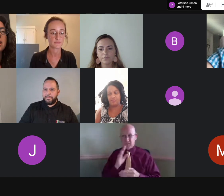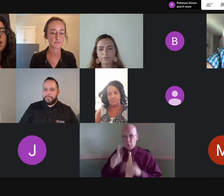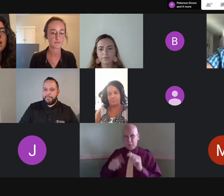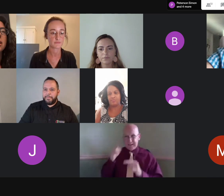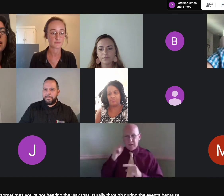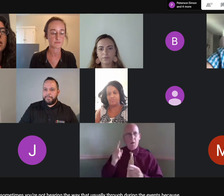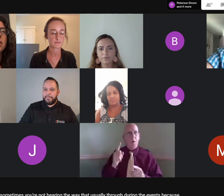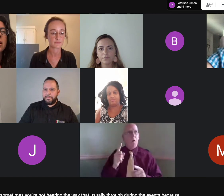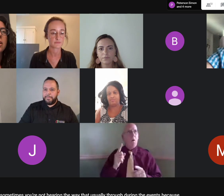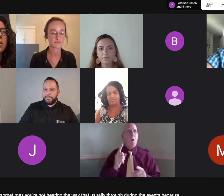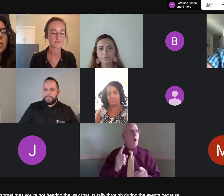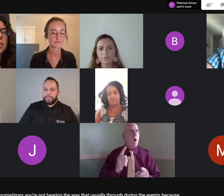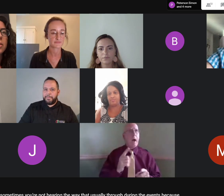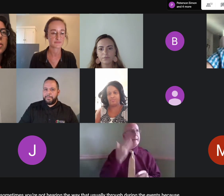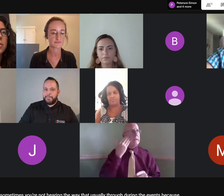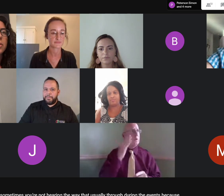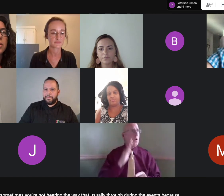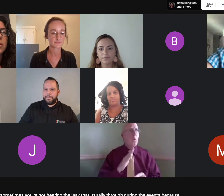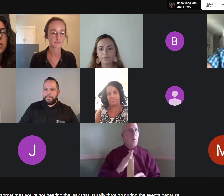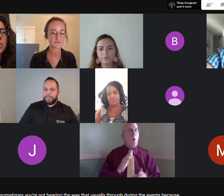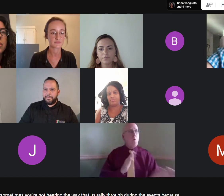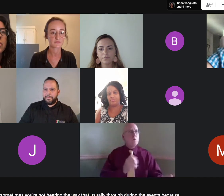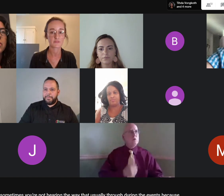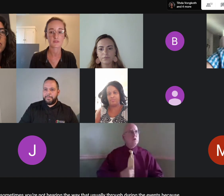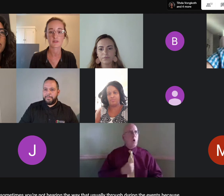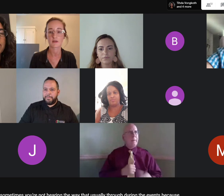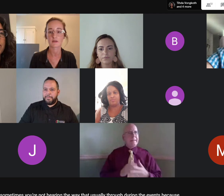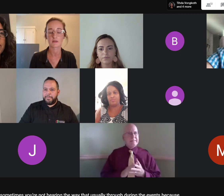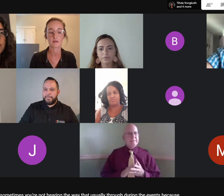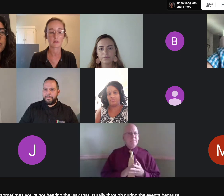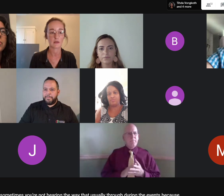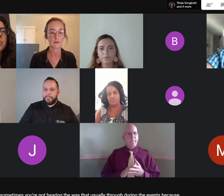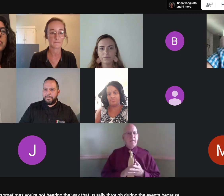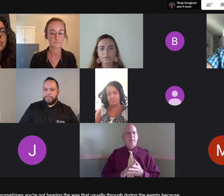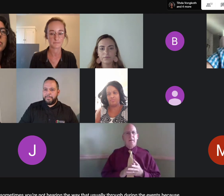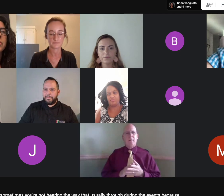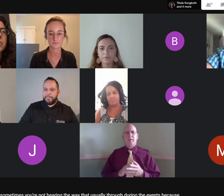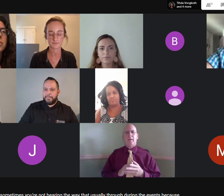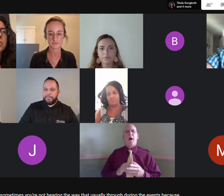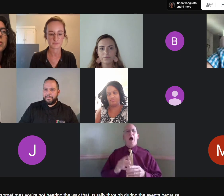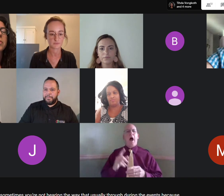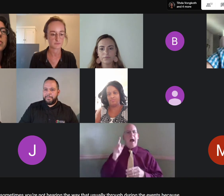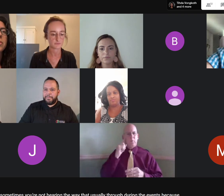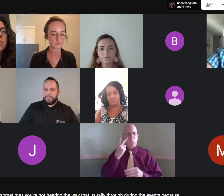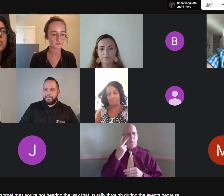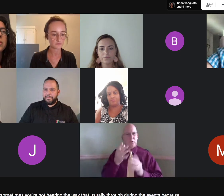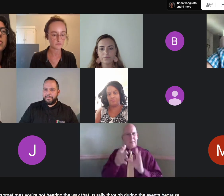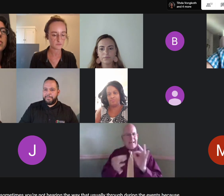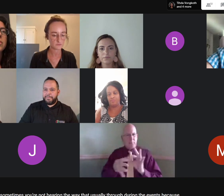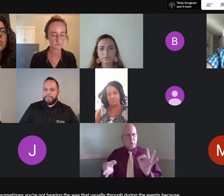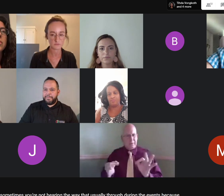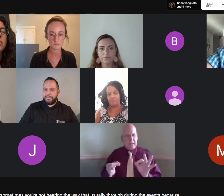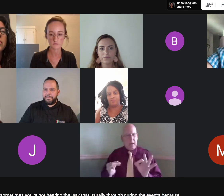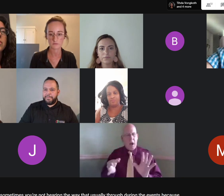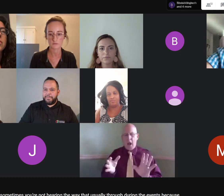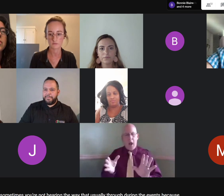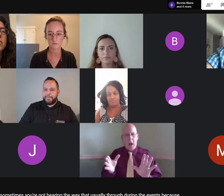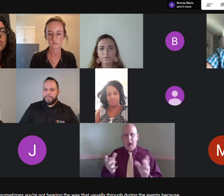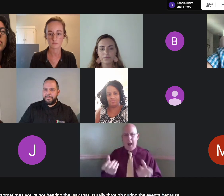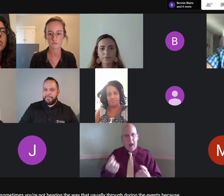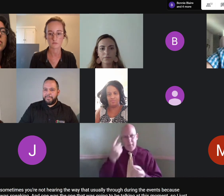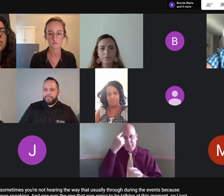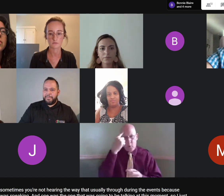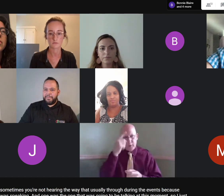I thought you said that we were going to, I've been depending on the captioning, so I totally thought that you